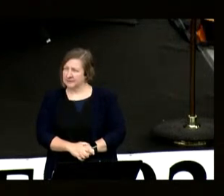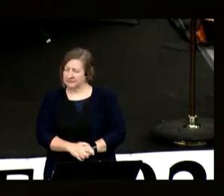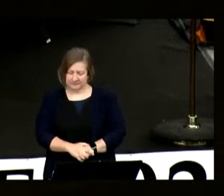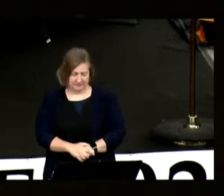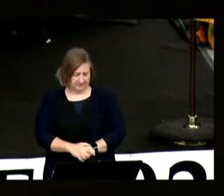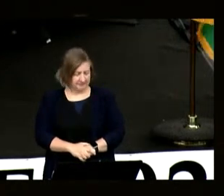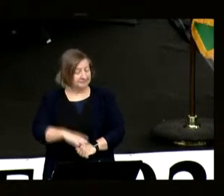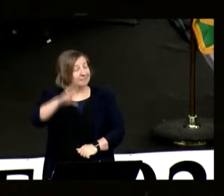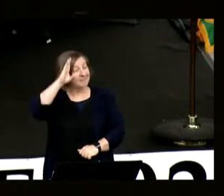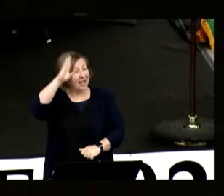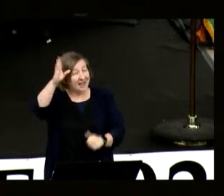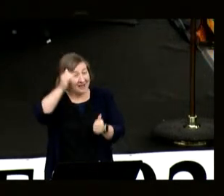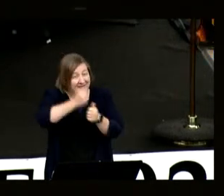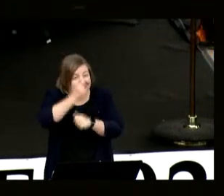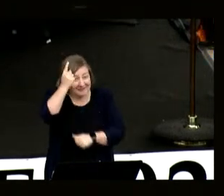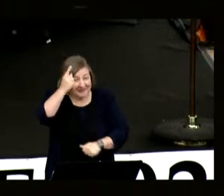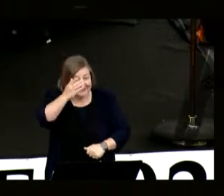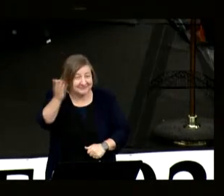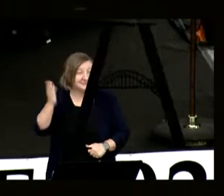Hello, everybody.